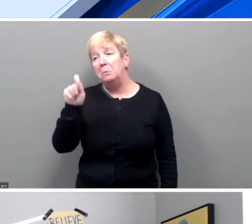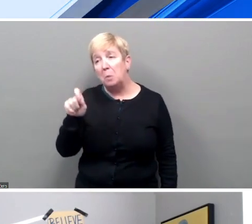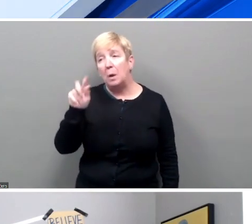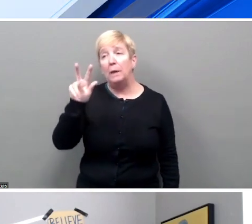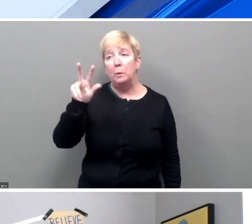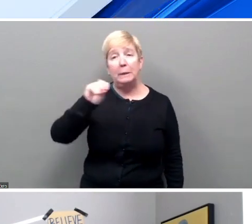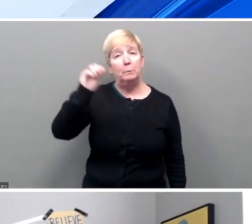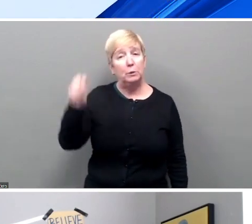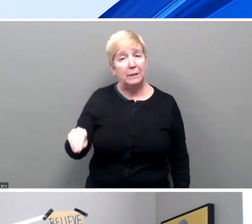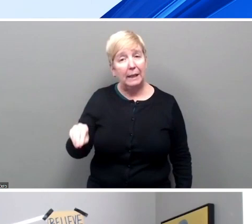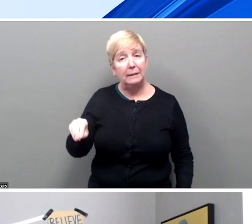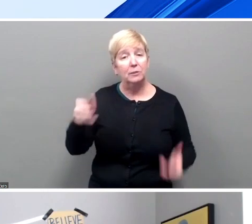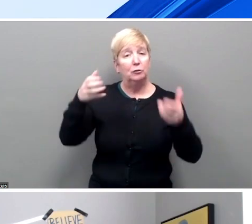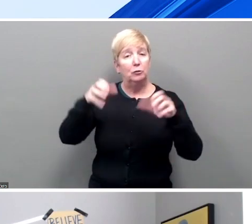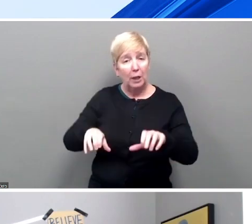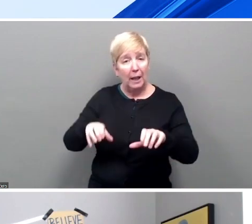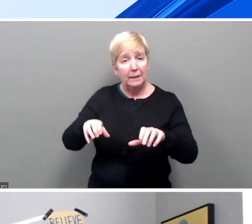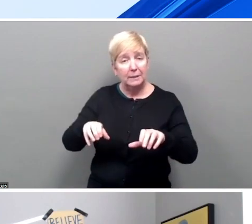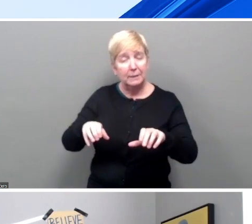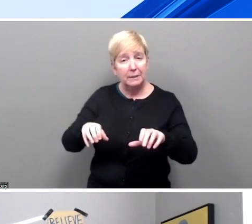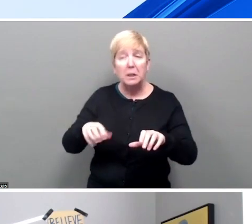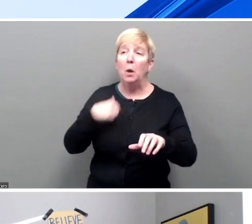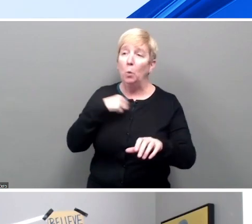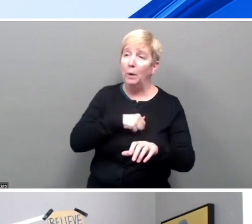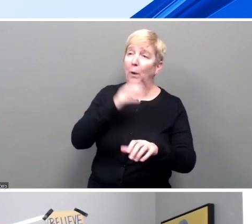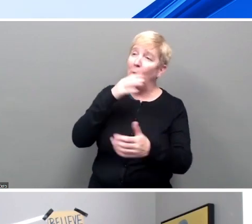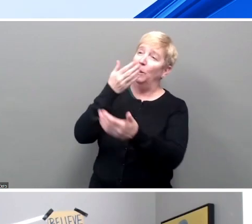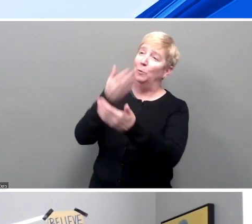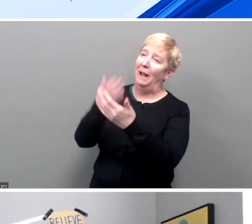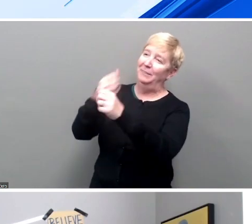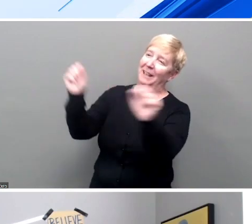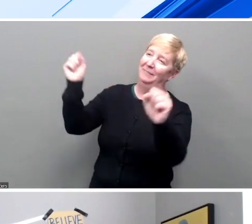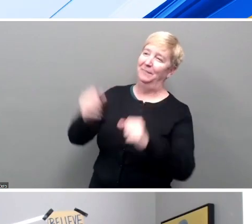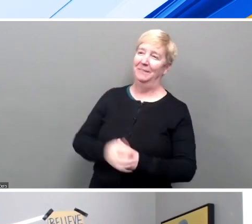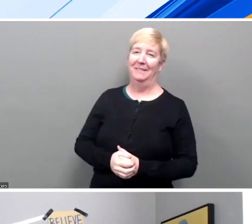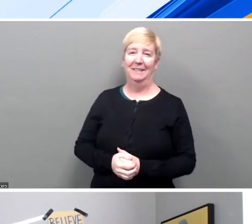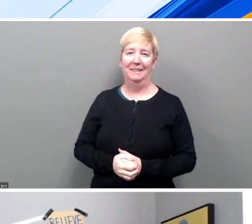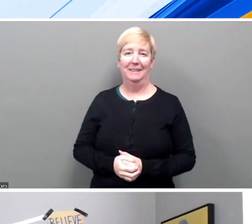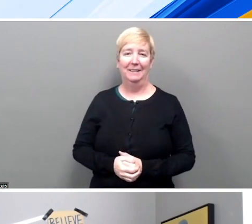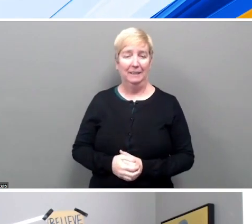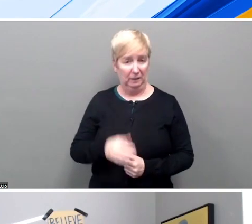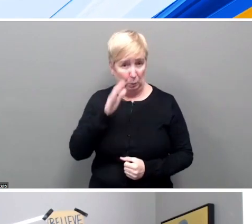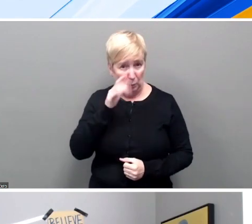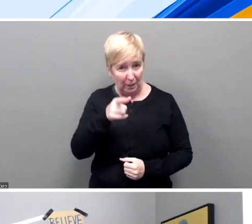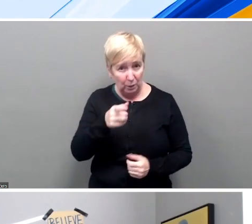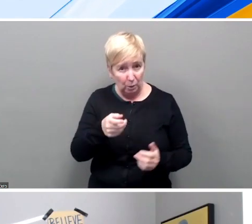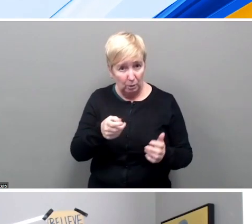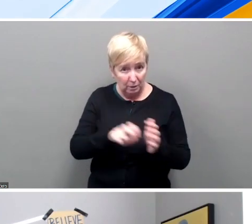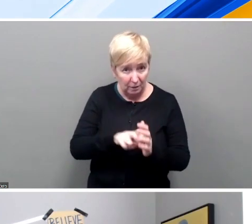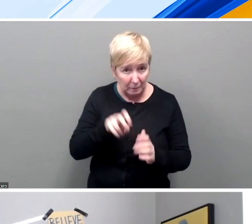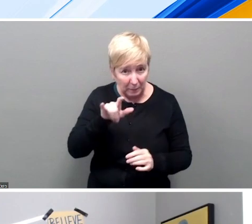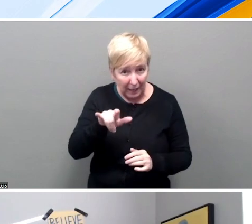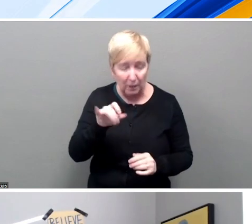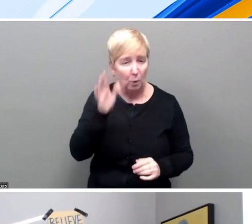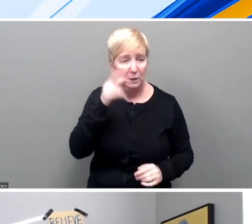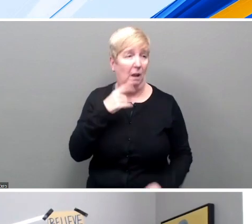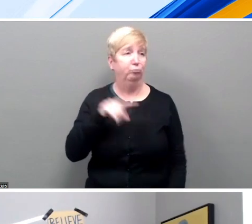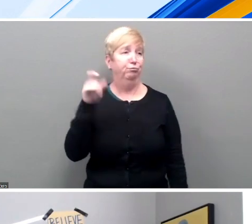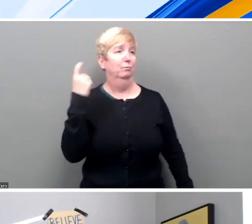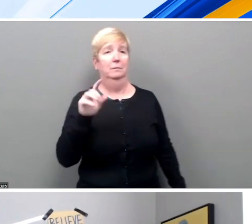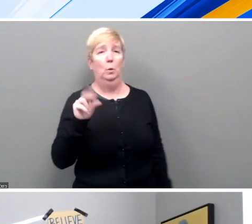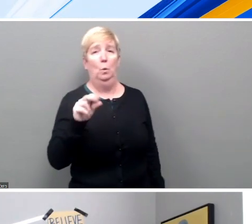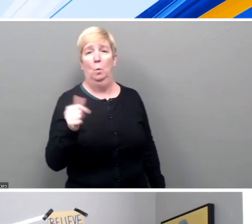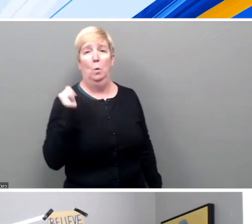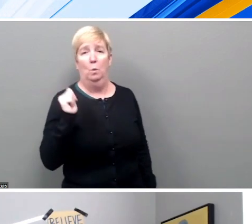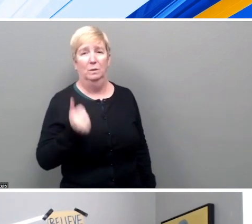98.3% chance of getting to our destination today, would you get off the plane? And so that's a high